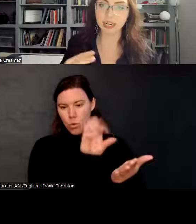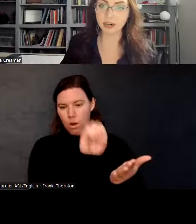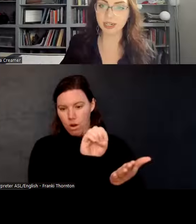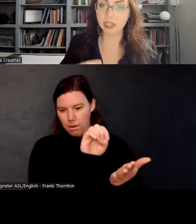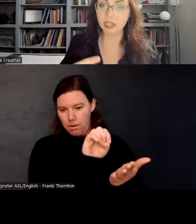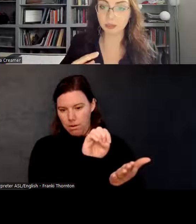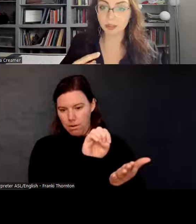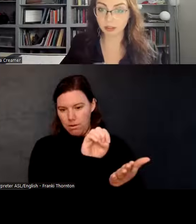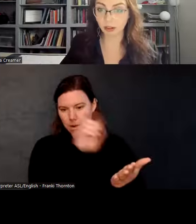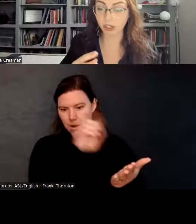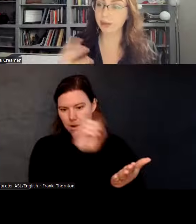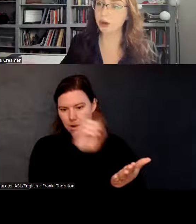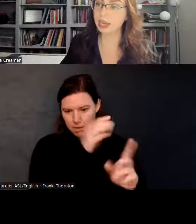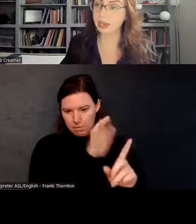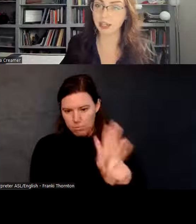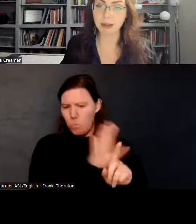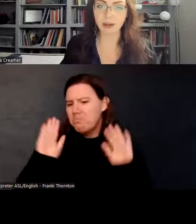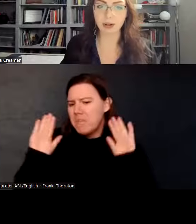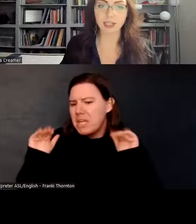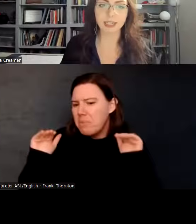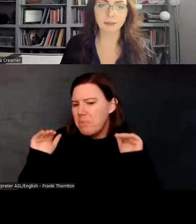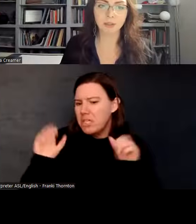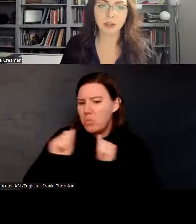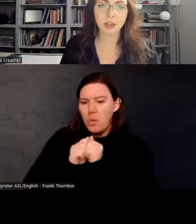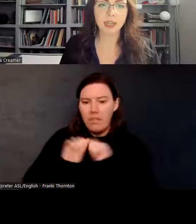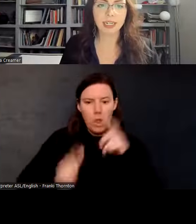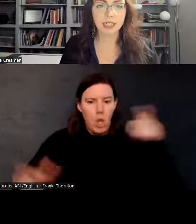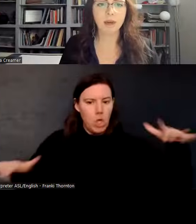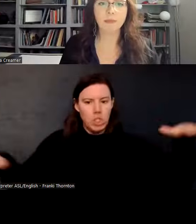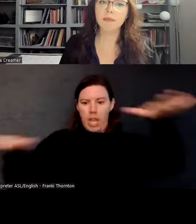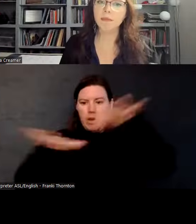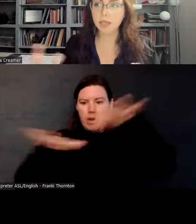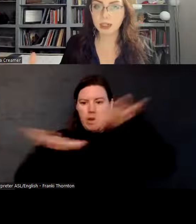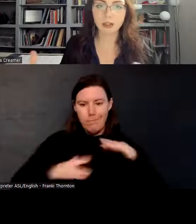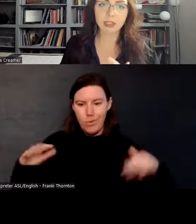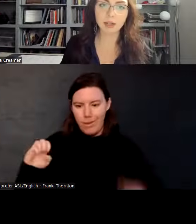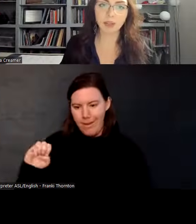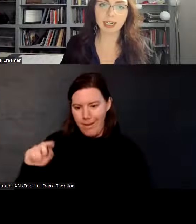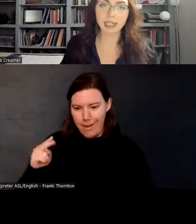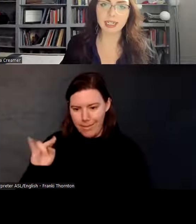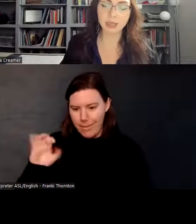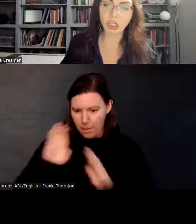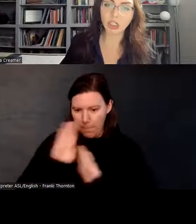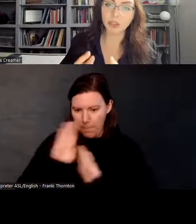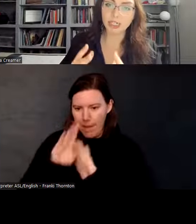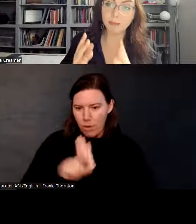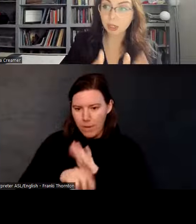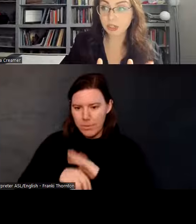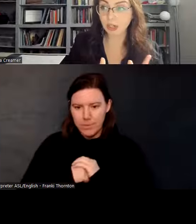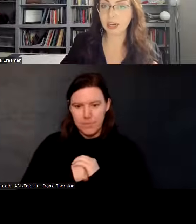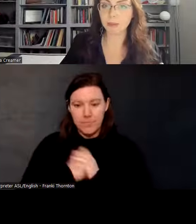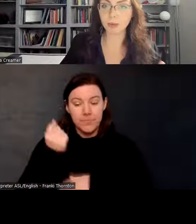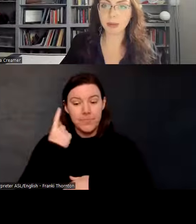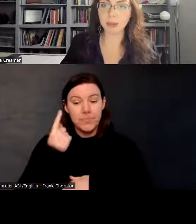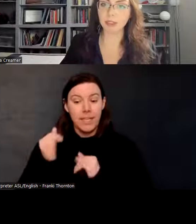self-governing areas with largely multi-ethnic backgrounds. In some Here, individual identity expression using